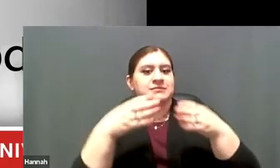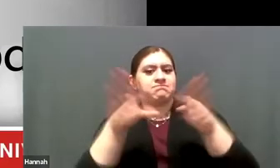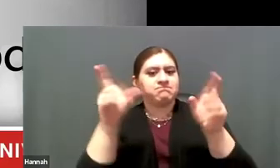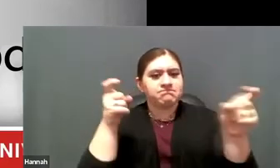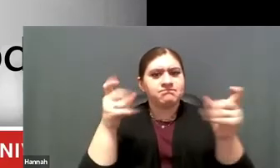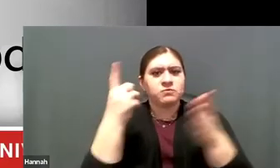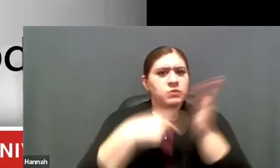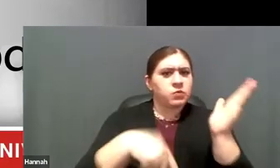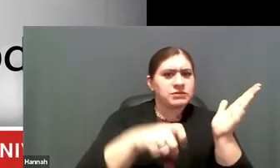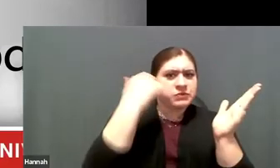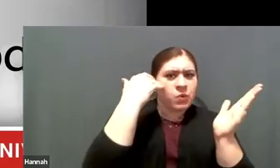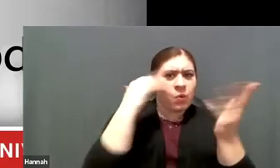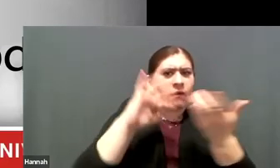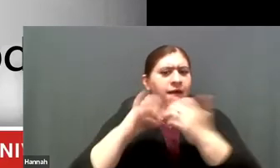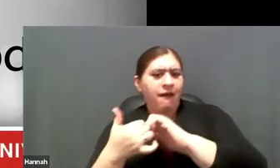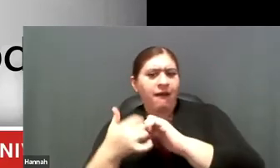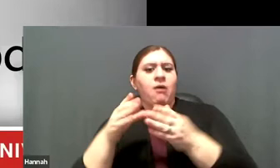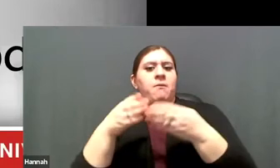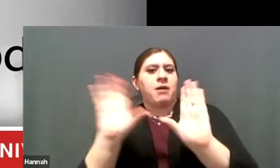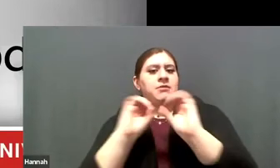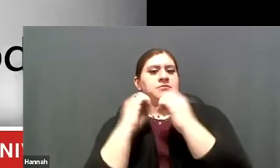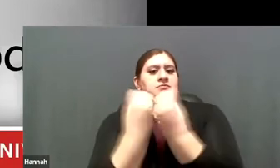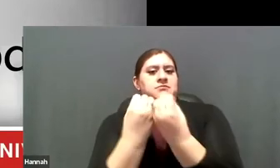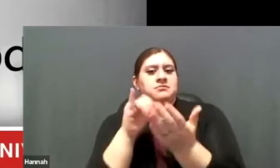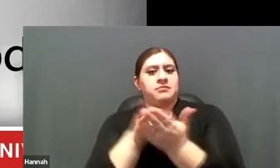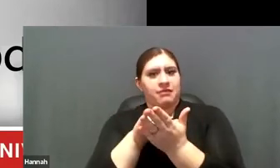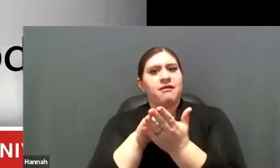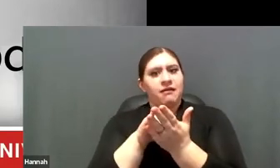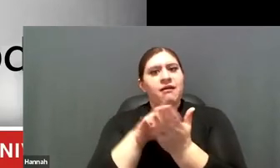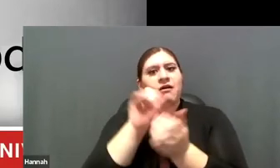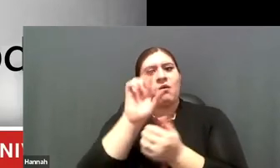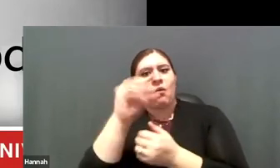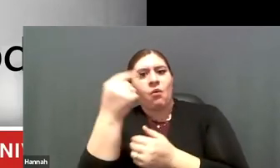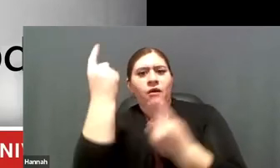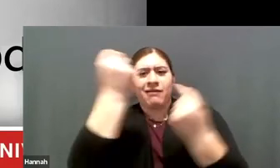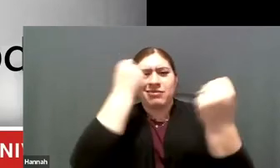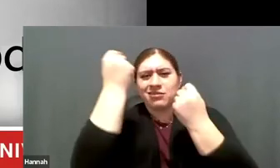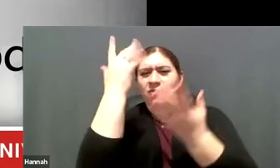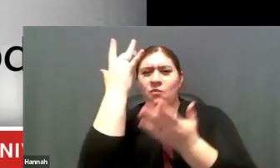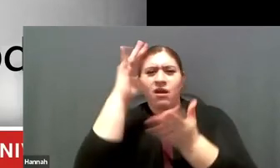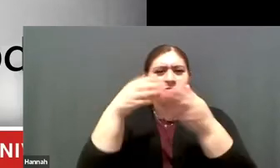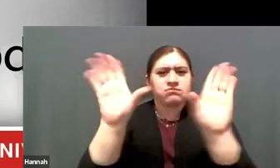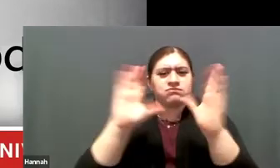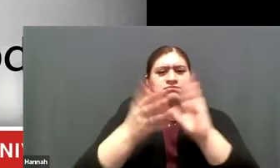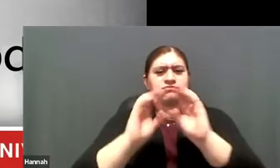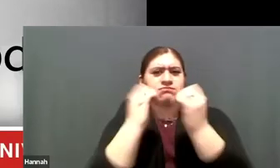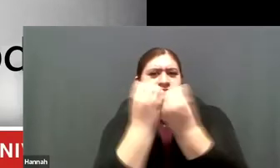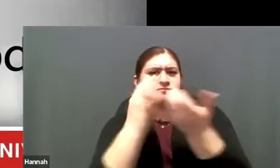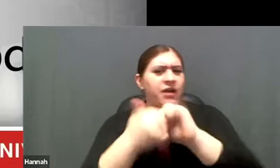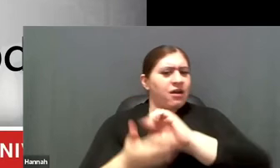know. And then you have public organizations. That's your org theory. I mean, why do public organizations operate the way they